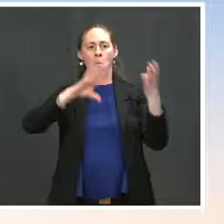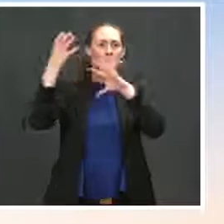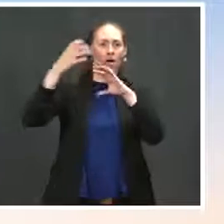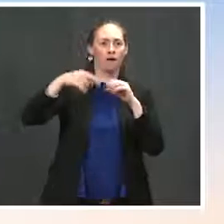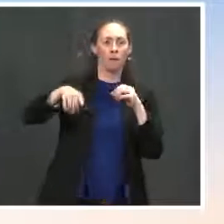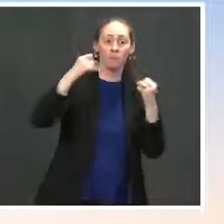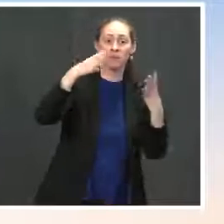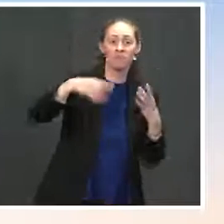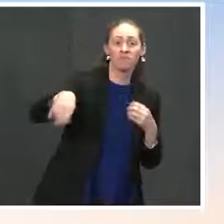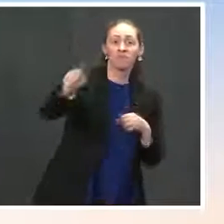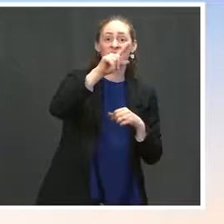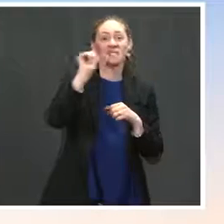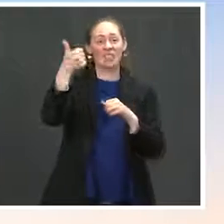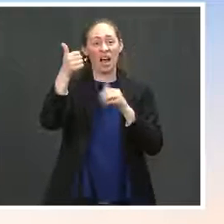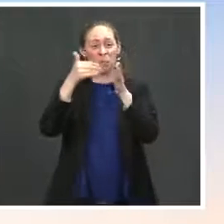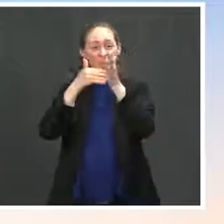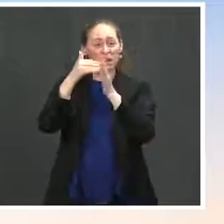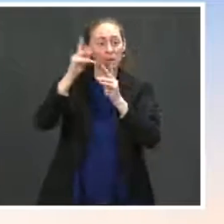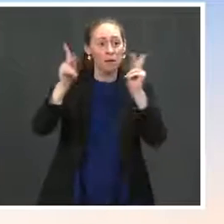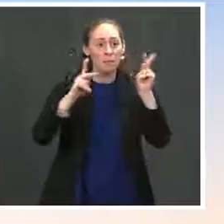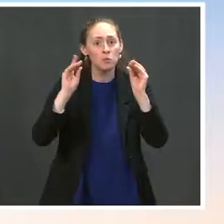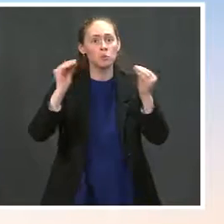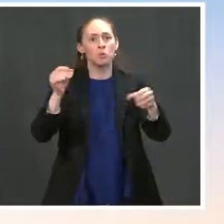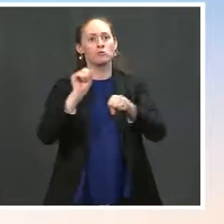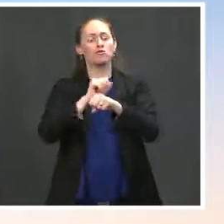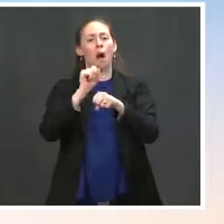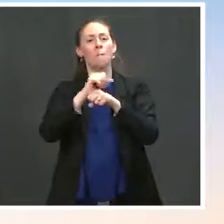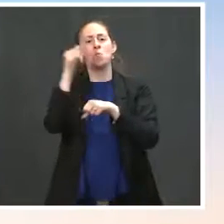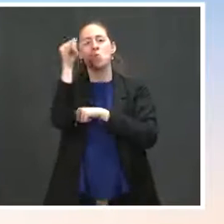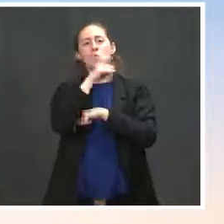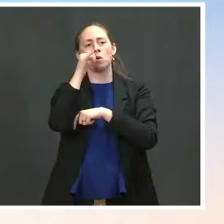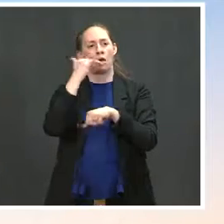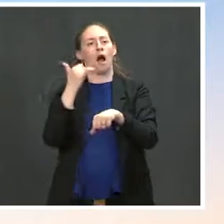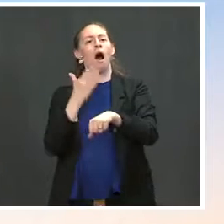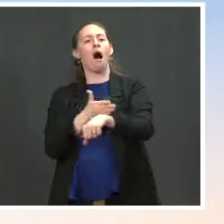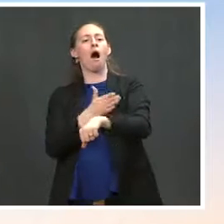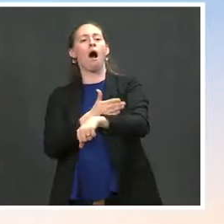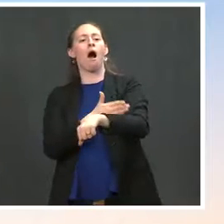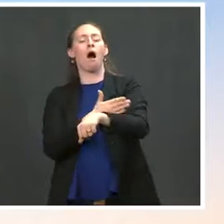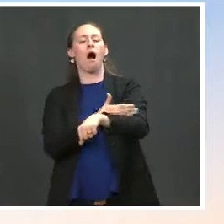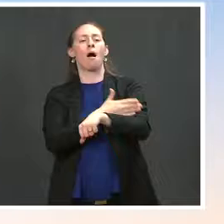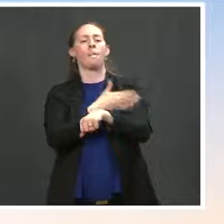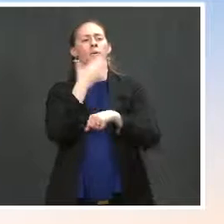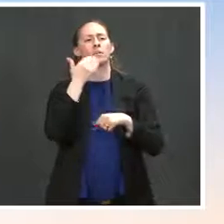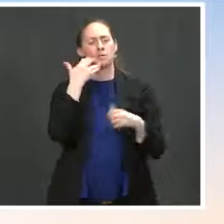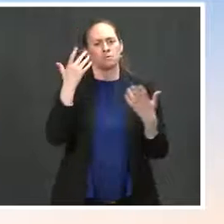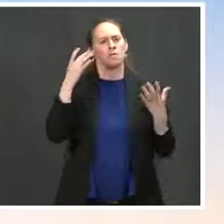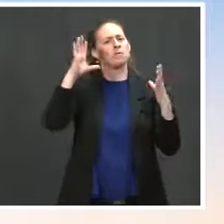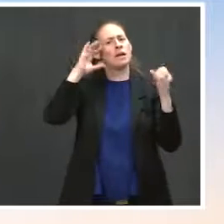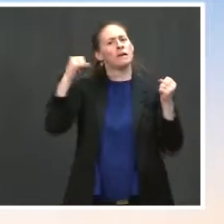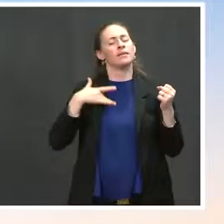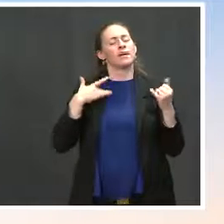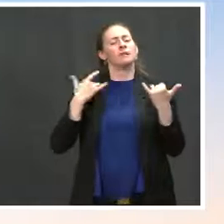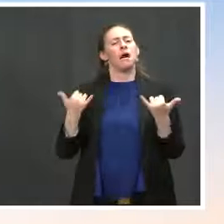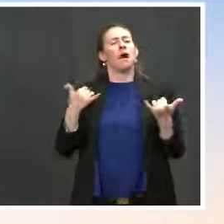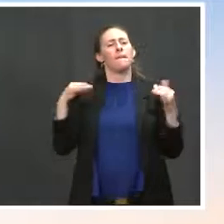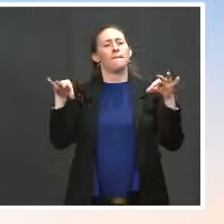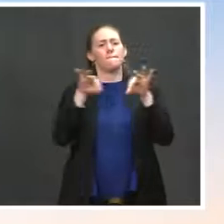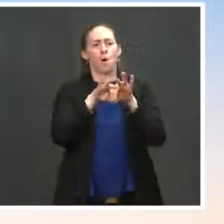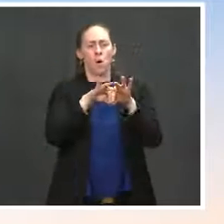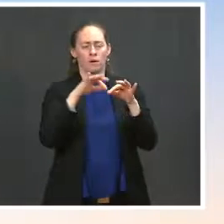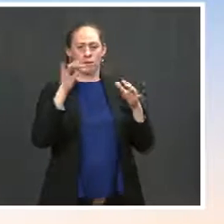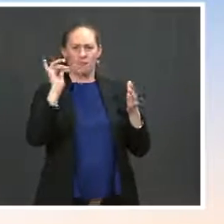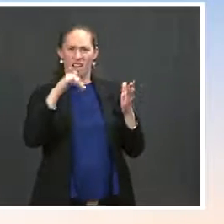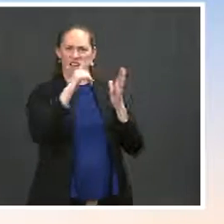of work. Obviously, we've seen some progress, still more work to be done. And the president felt it was imperative that the size of that package, the scope of